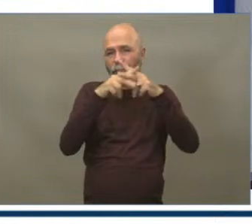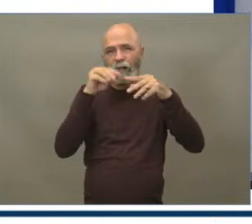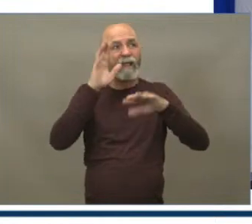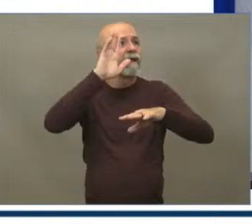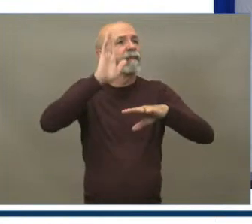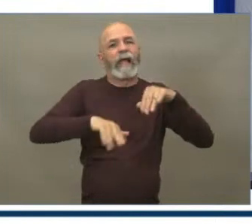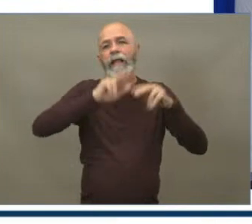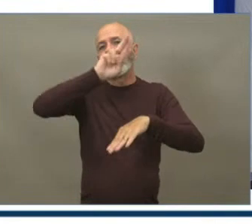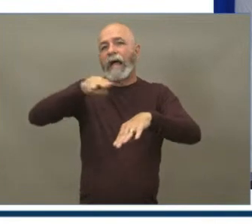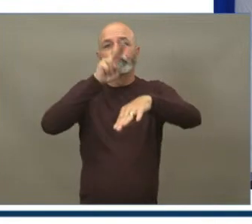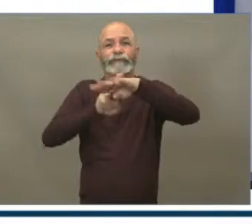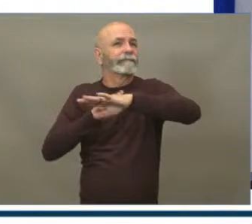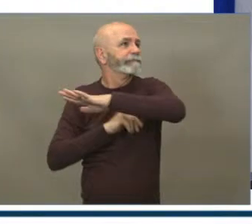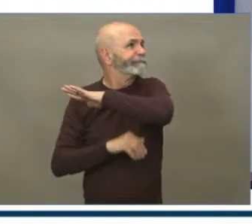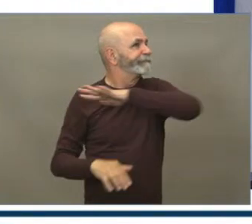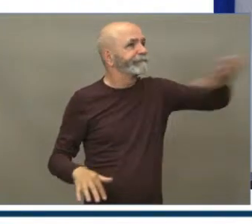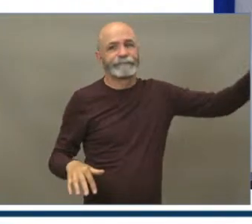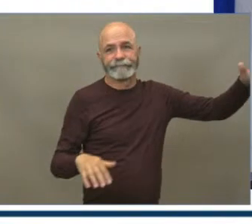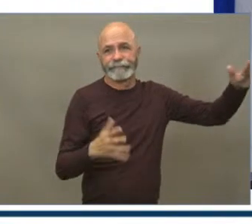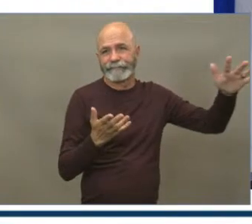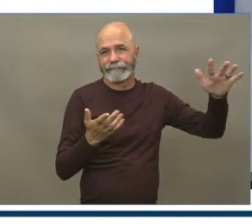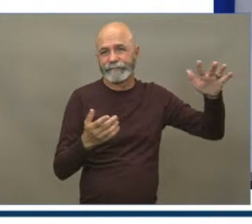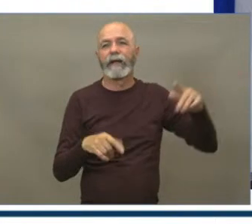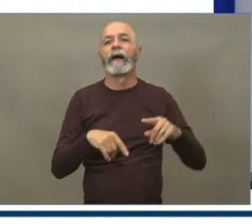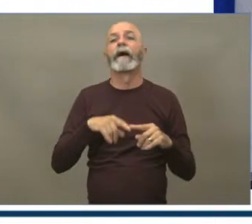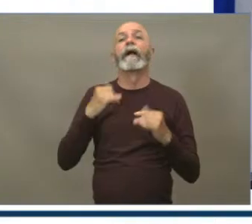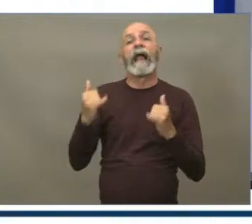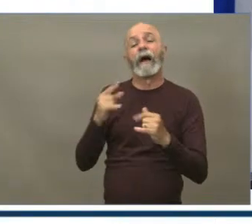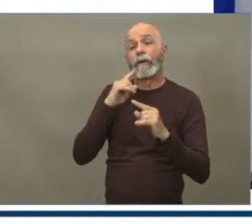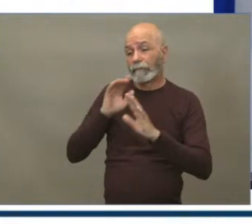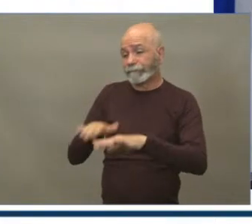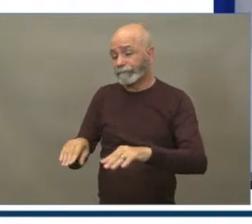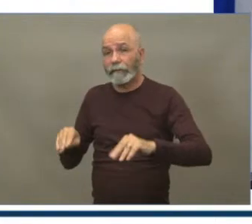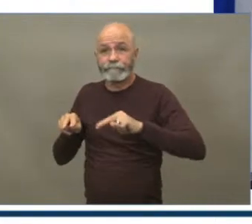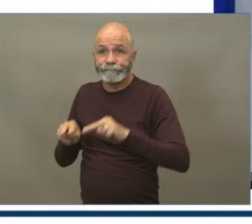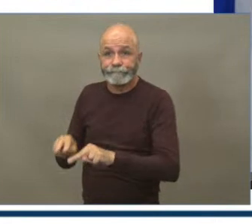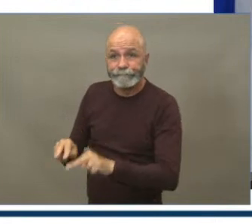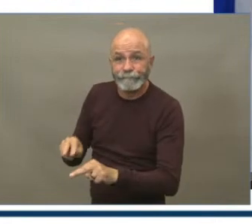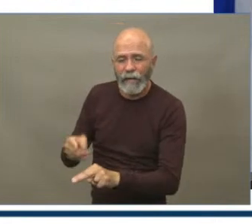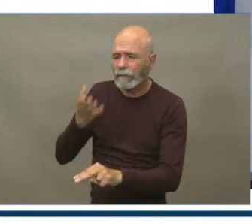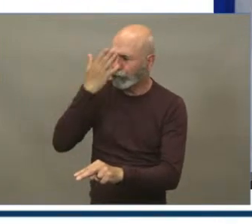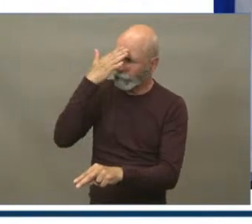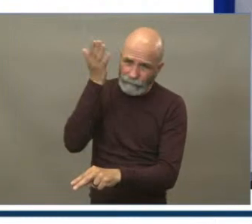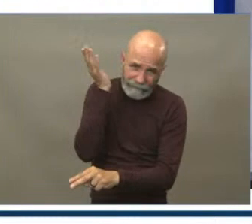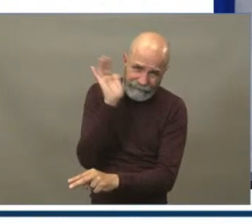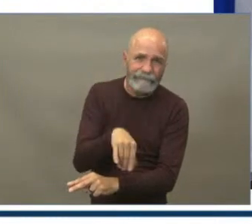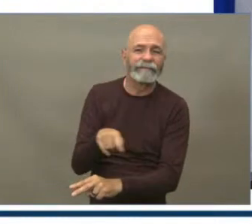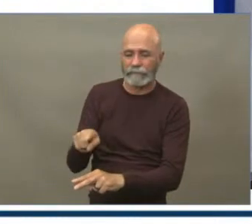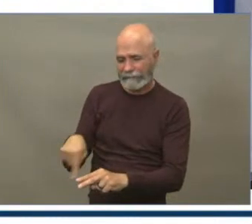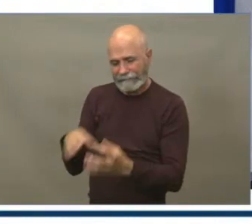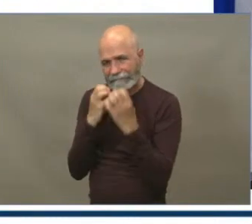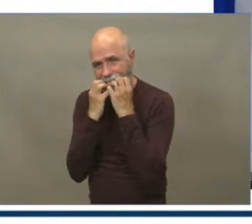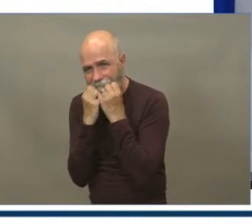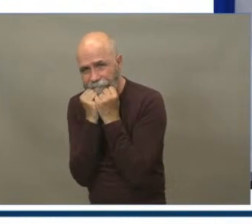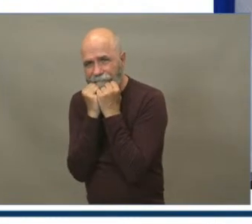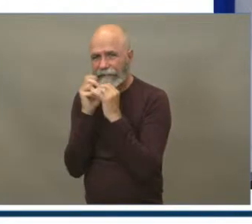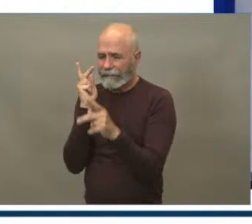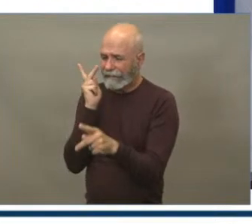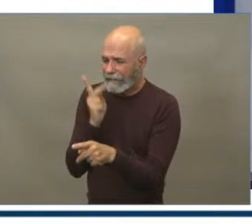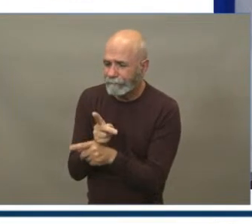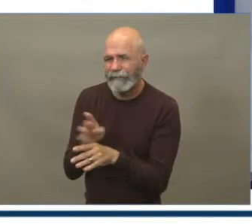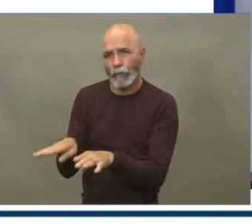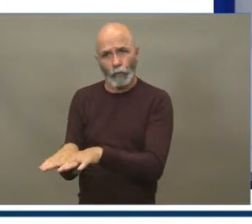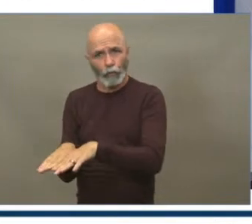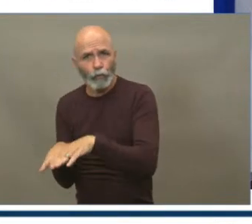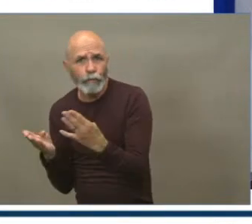that our early childhood educators are our front line right now in this pandemic. They've had to stay open like they have across the